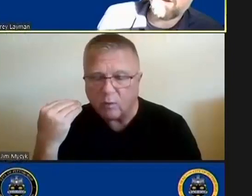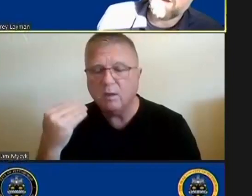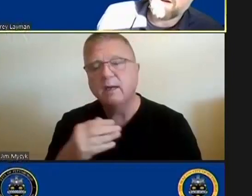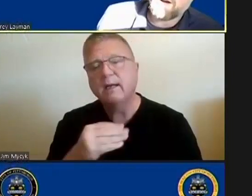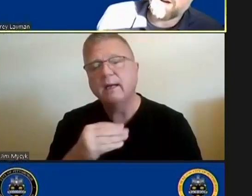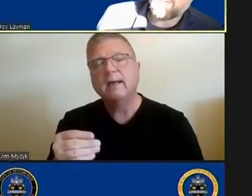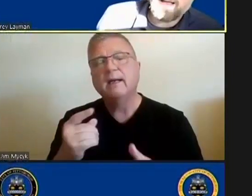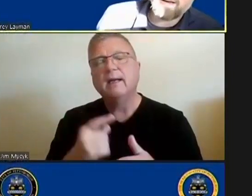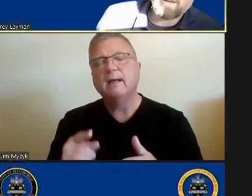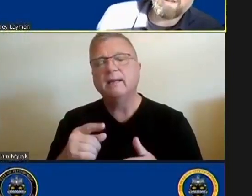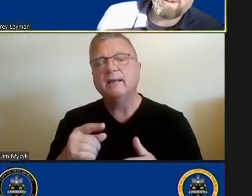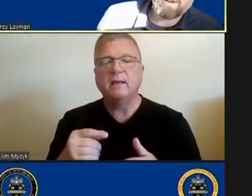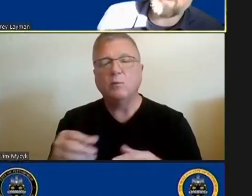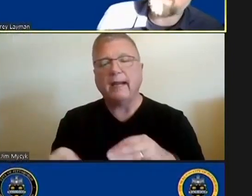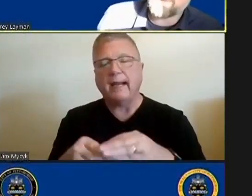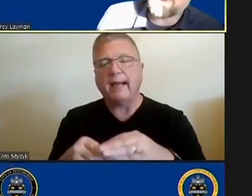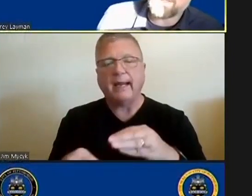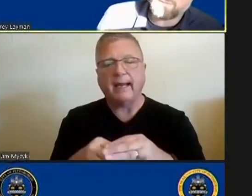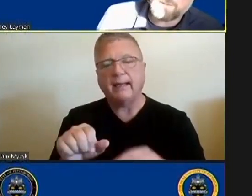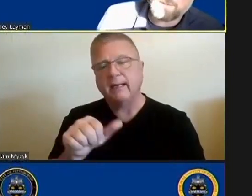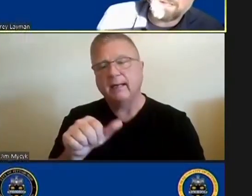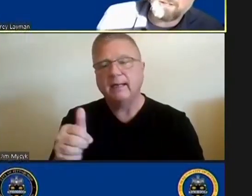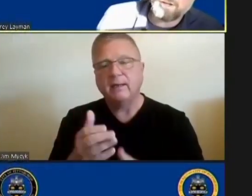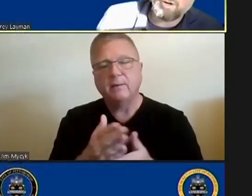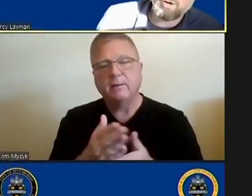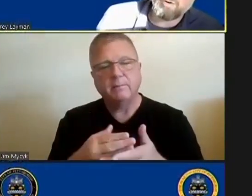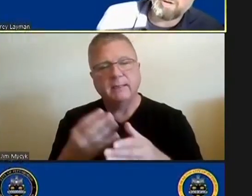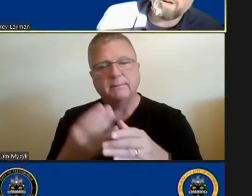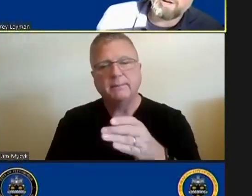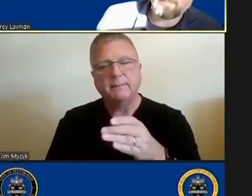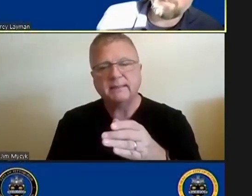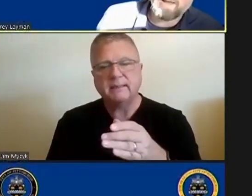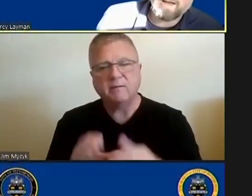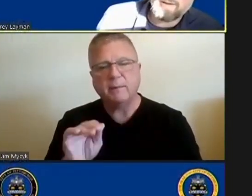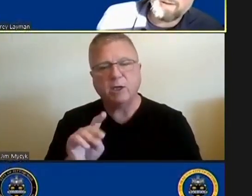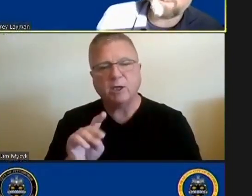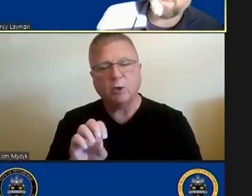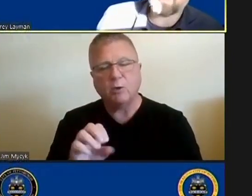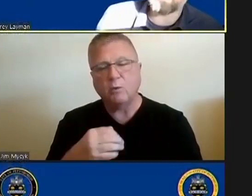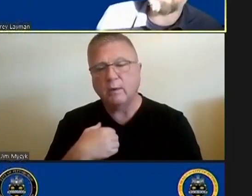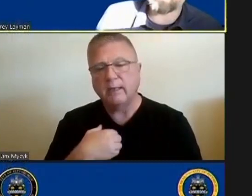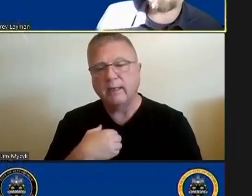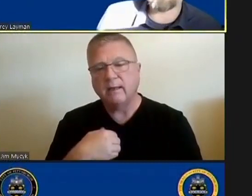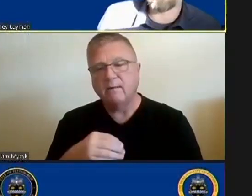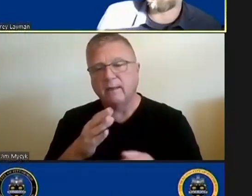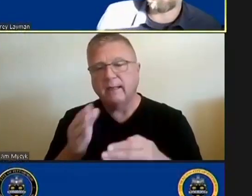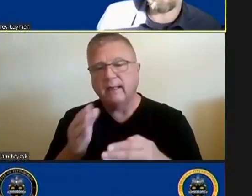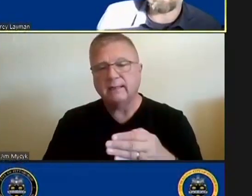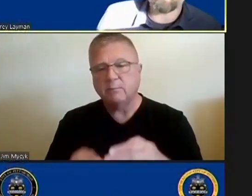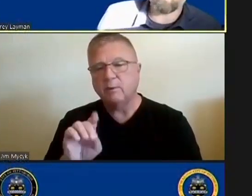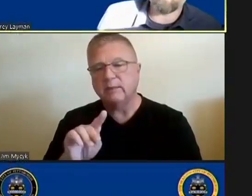then we added another piece that was missing in the code. We have expiration dates,